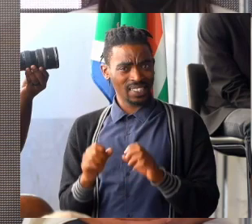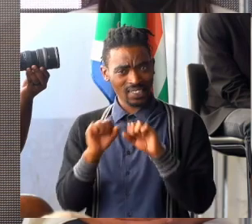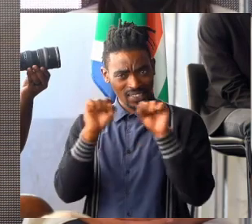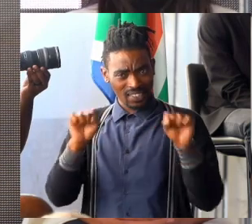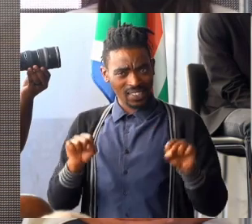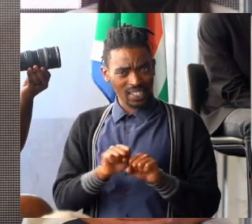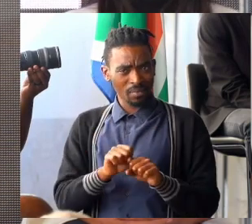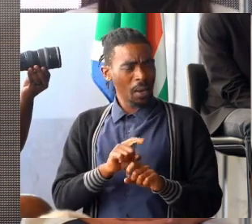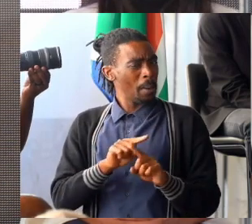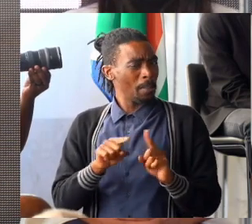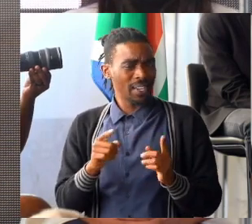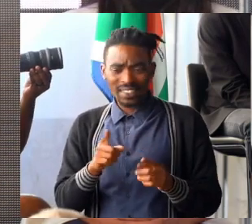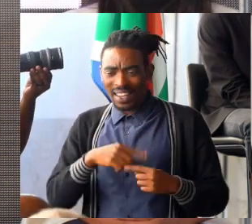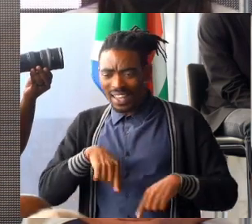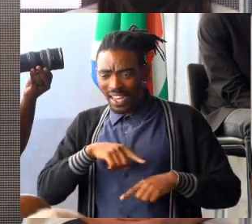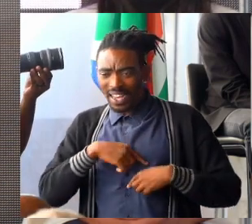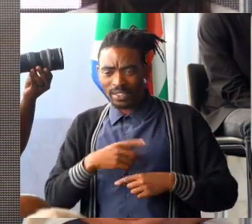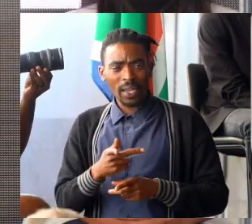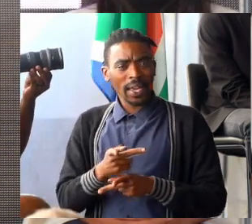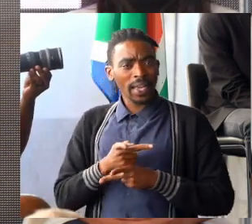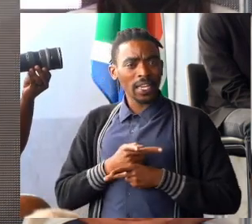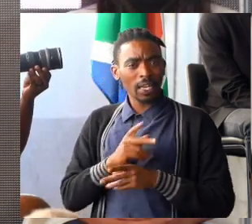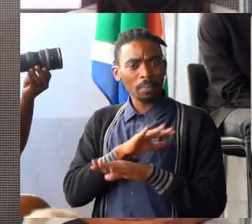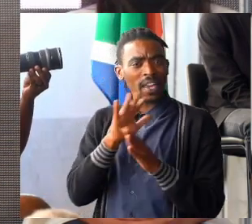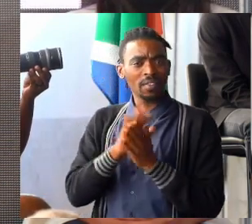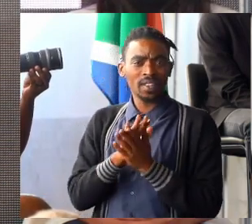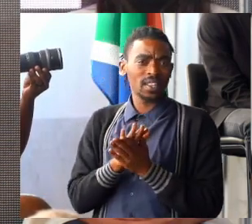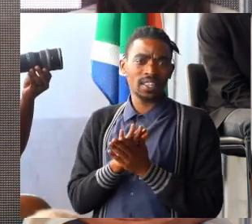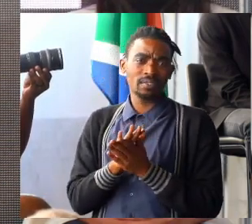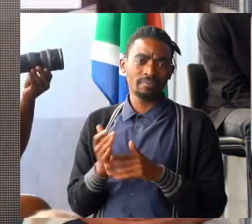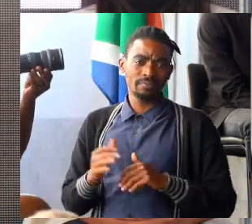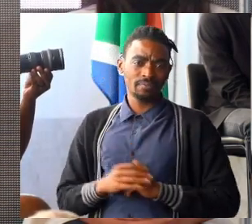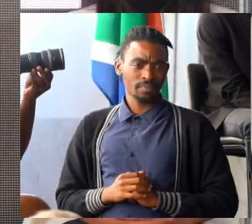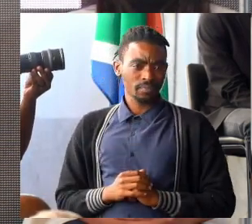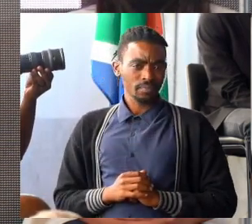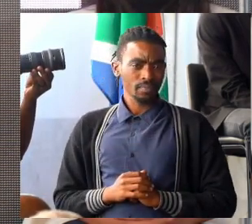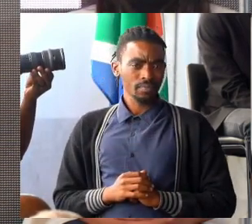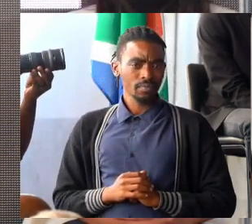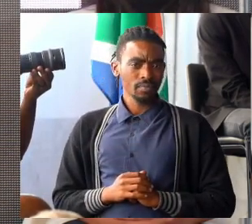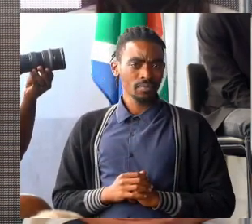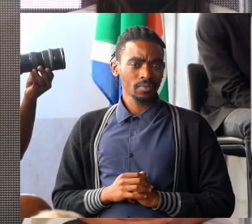is essentially about keeping the post-colonial structure intact.